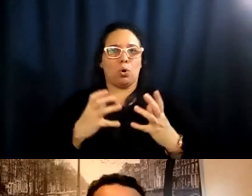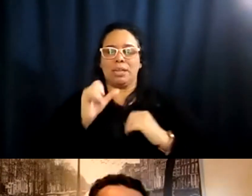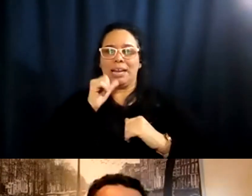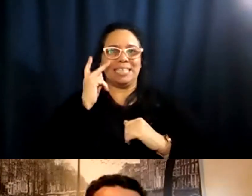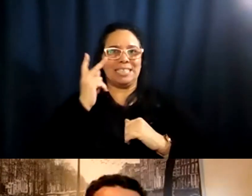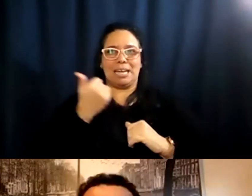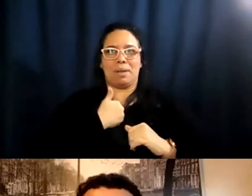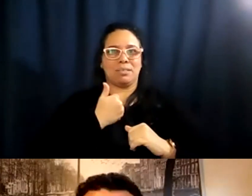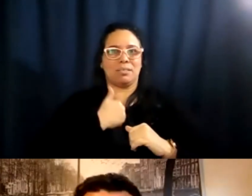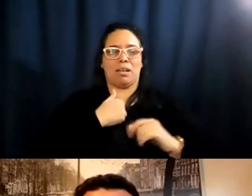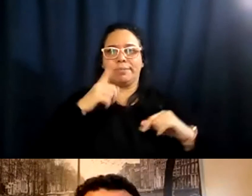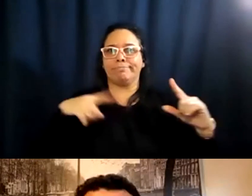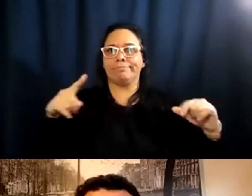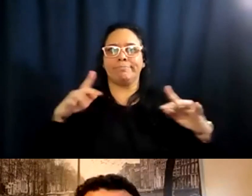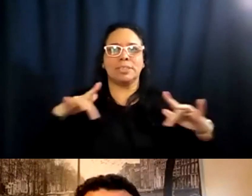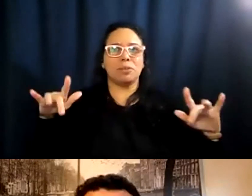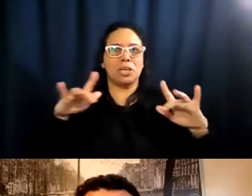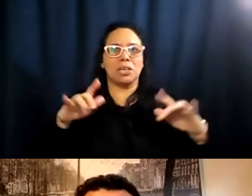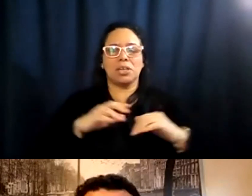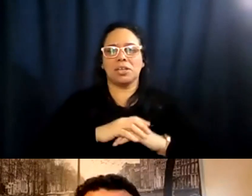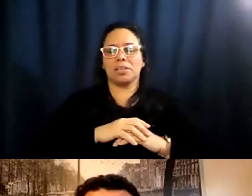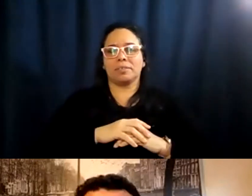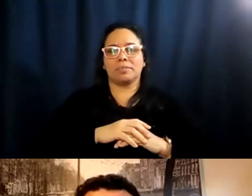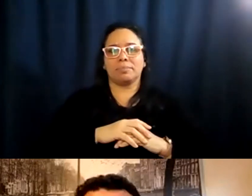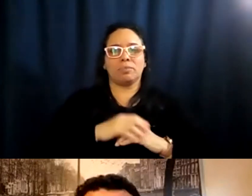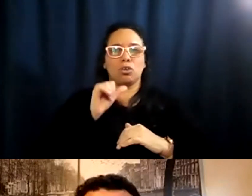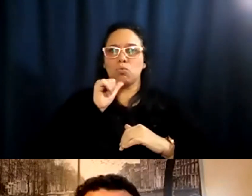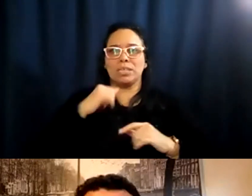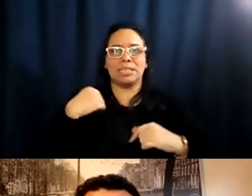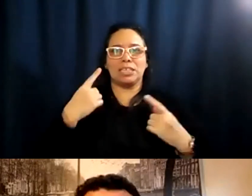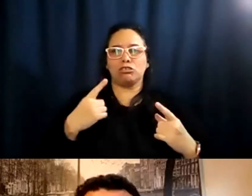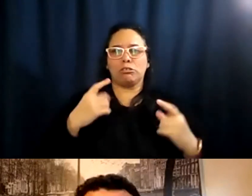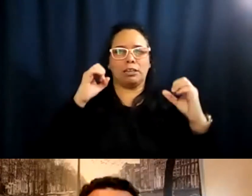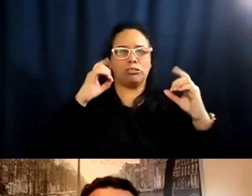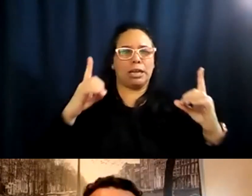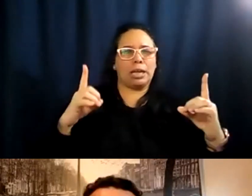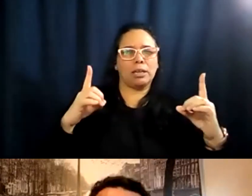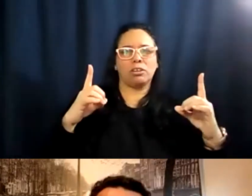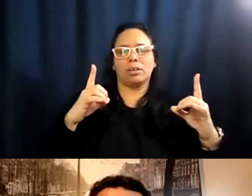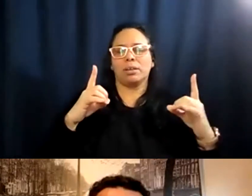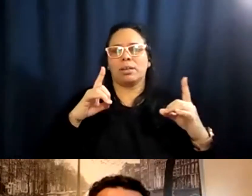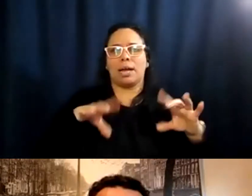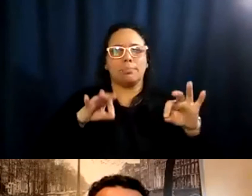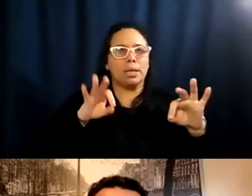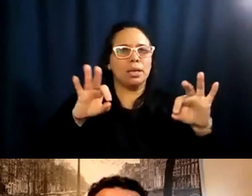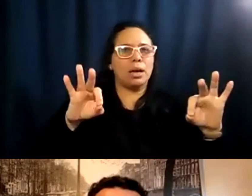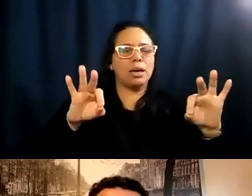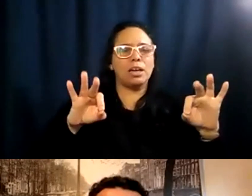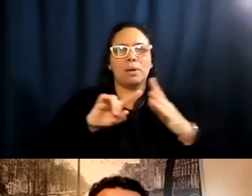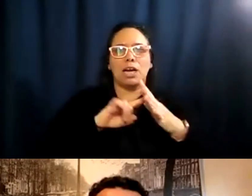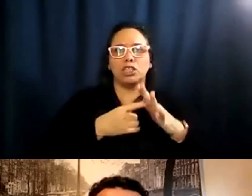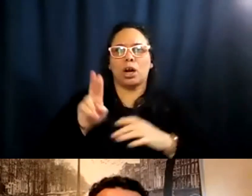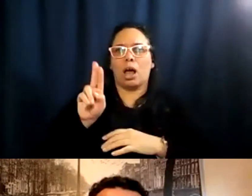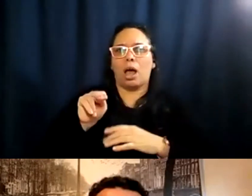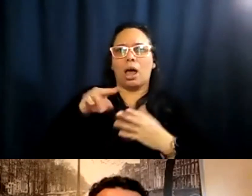wasn't until, you know, got farther in education, started to unlearn things, as we discussed before, that I became